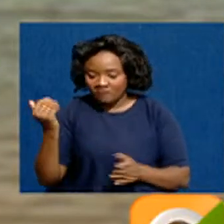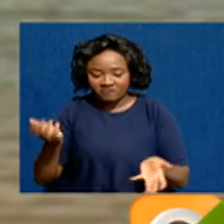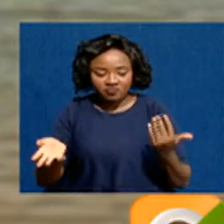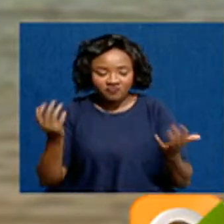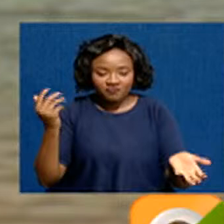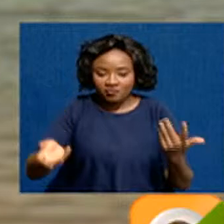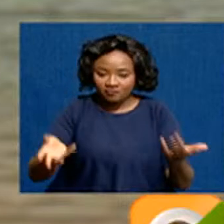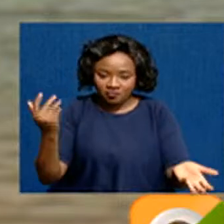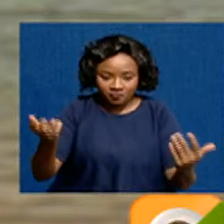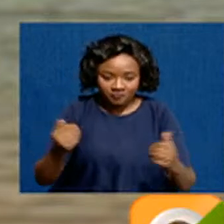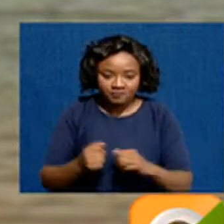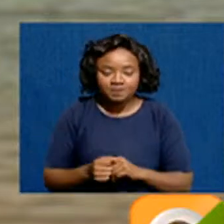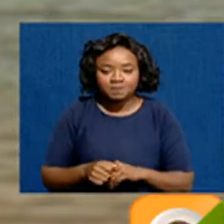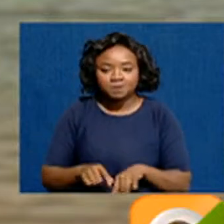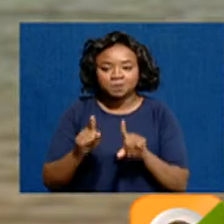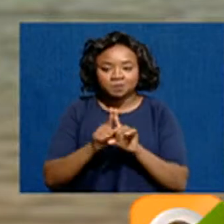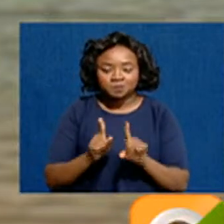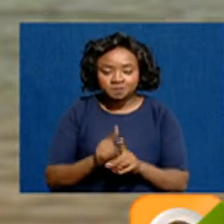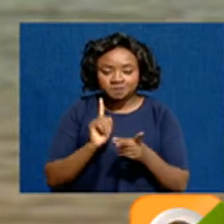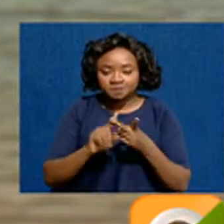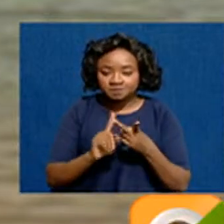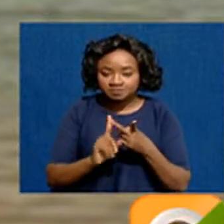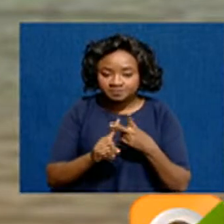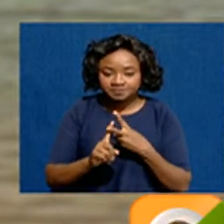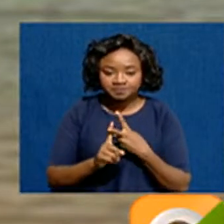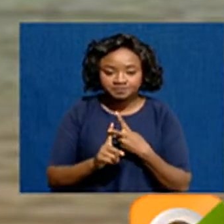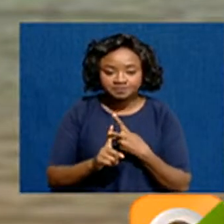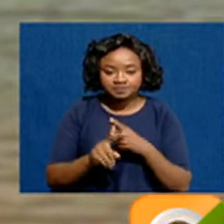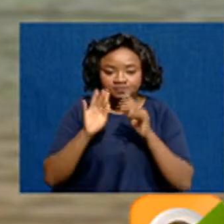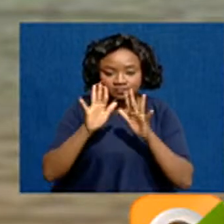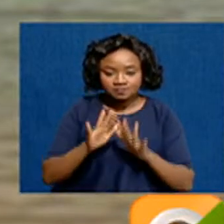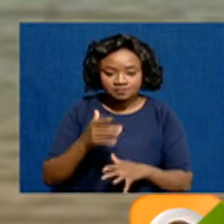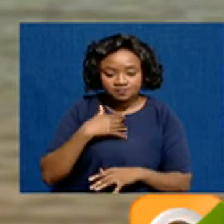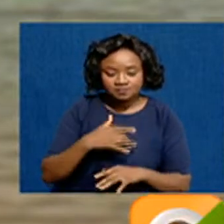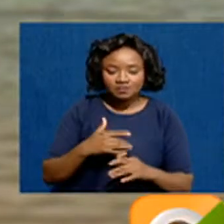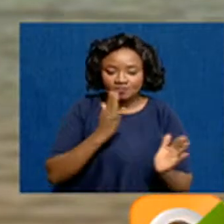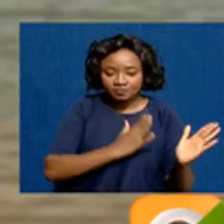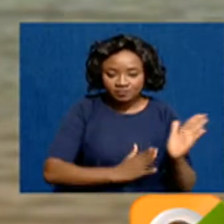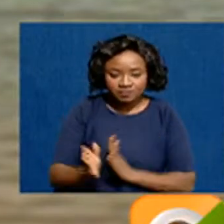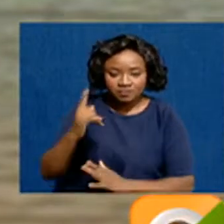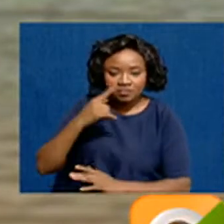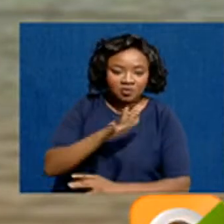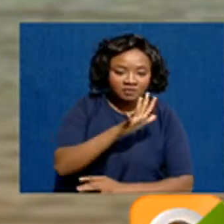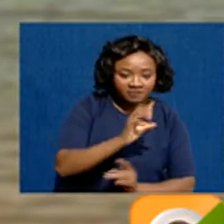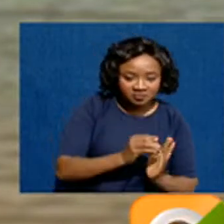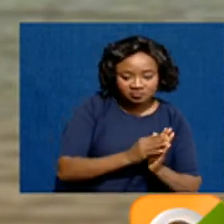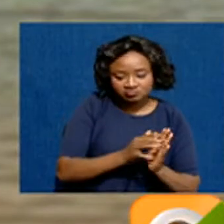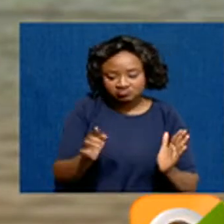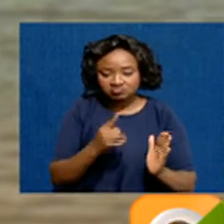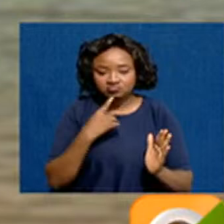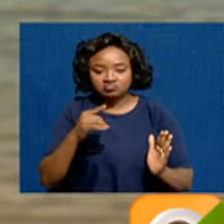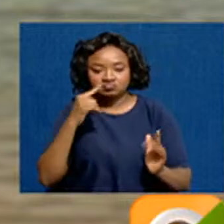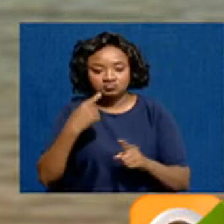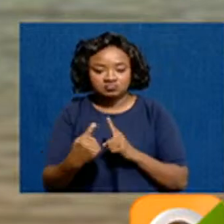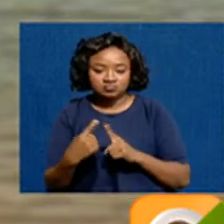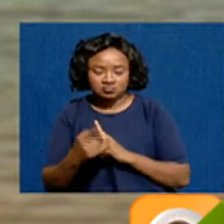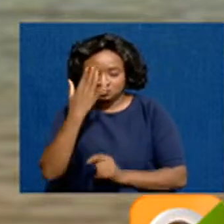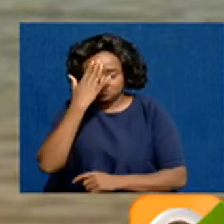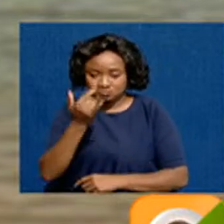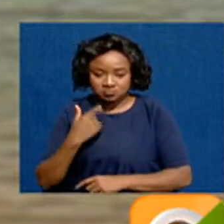two is to make sure that we need to have a plan for 50, 100 years for better drainage of Nairobi. Because we are